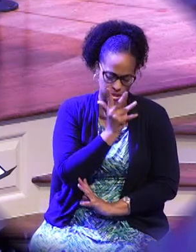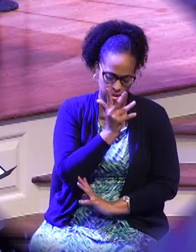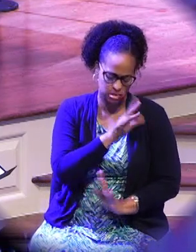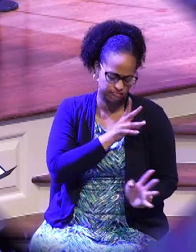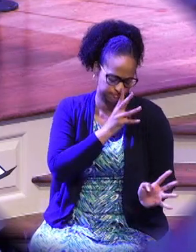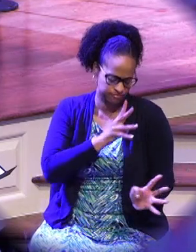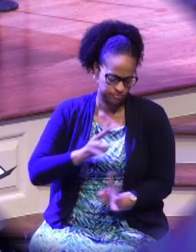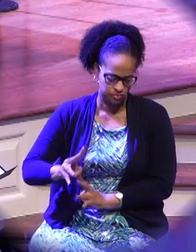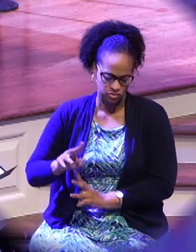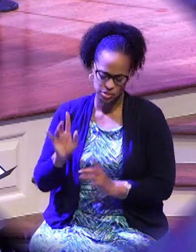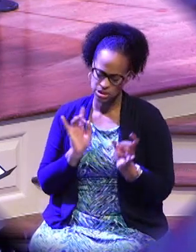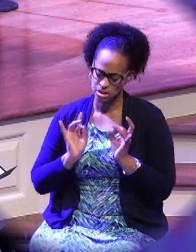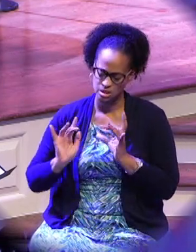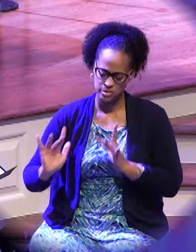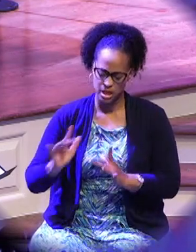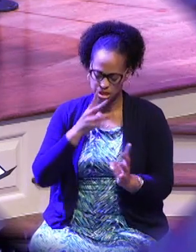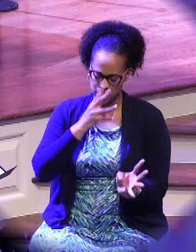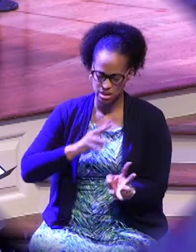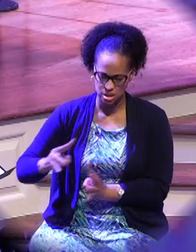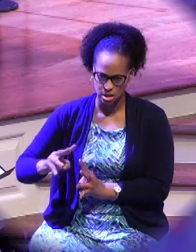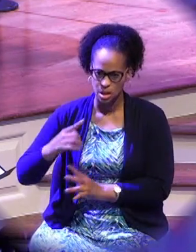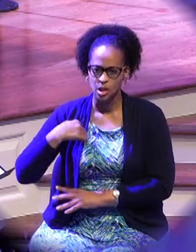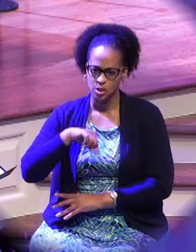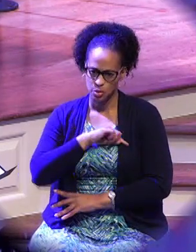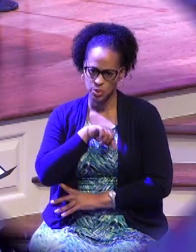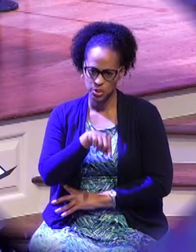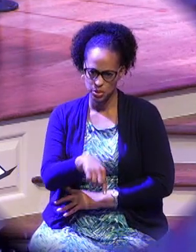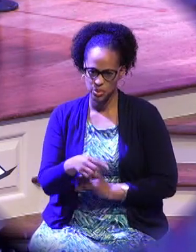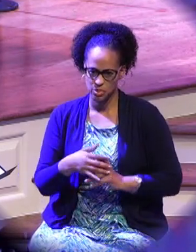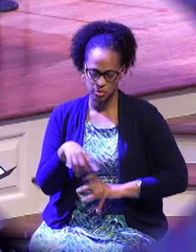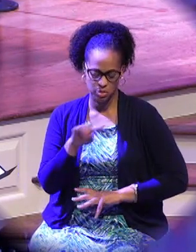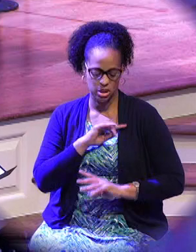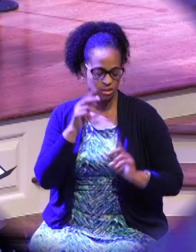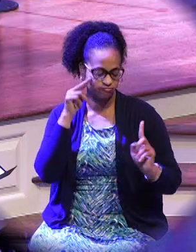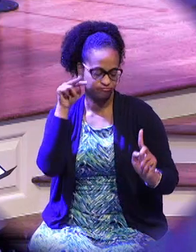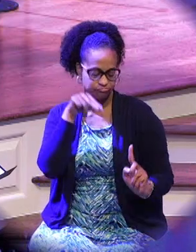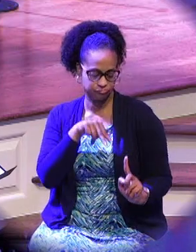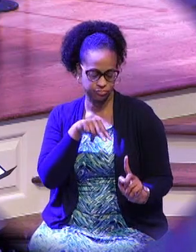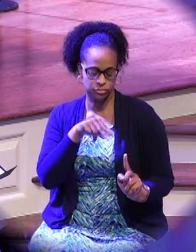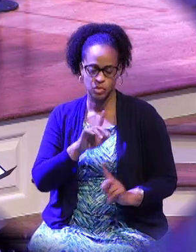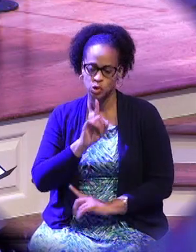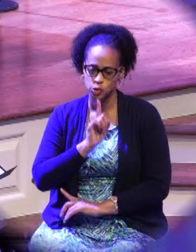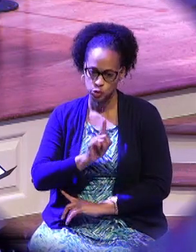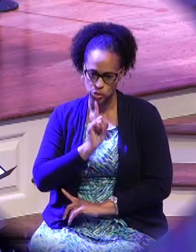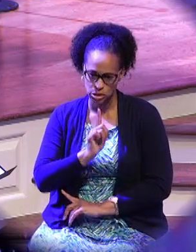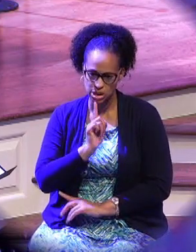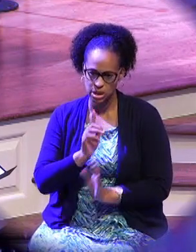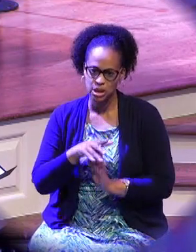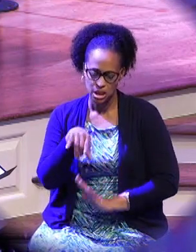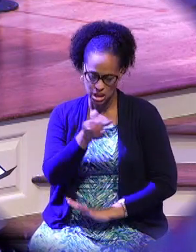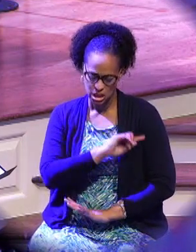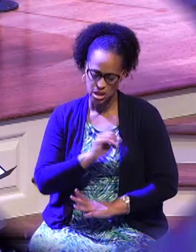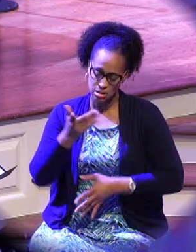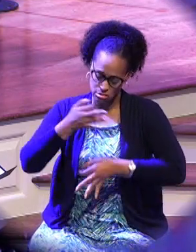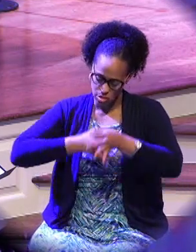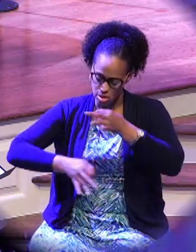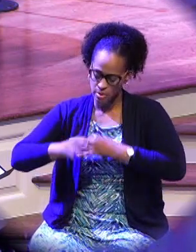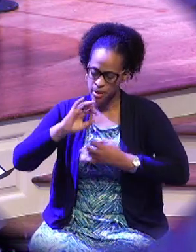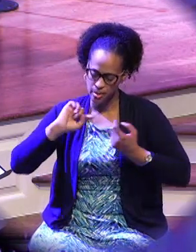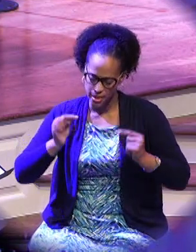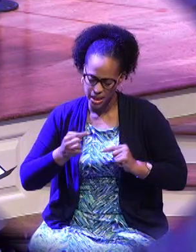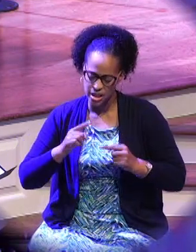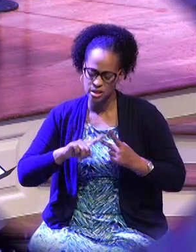He was despised, and we held him in low esteem. Surely he took up our pain and bore